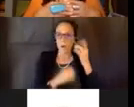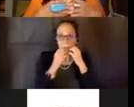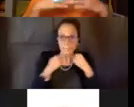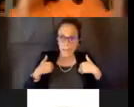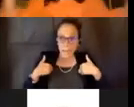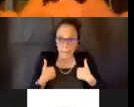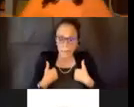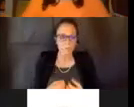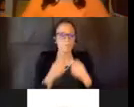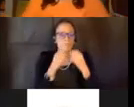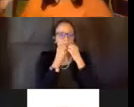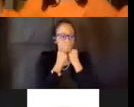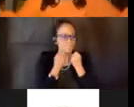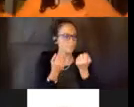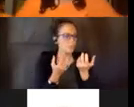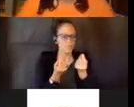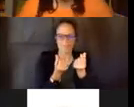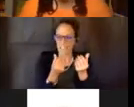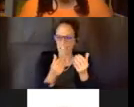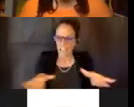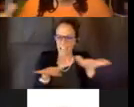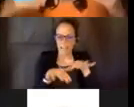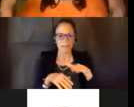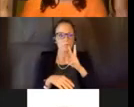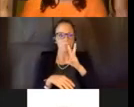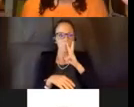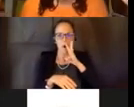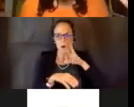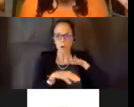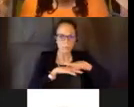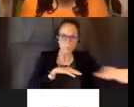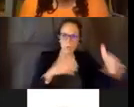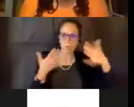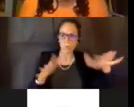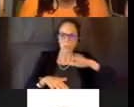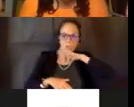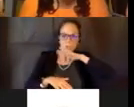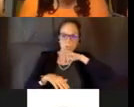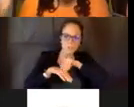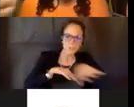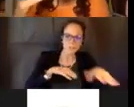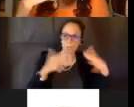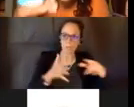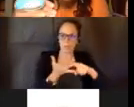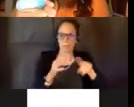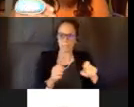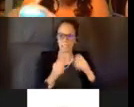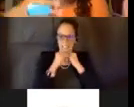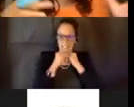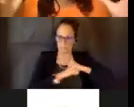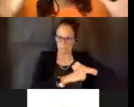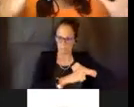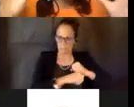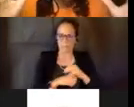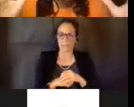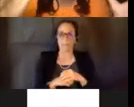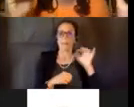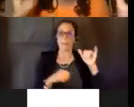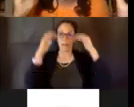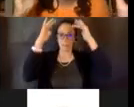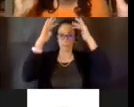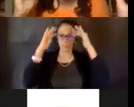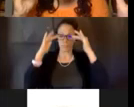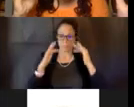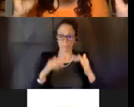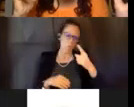the animals, you know, the flora and fauna that were on the property, why it was important to protect it. At the end of the letter, which is about a page and a half